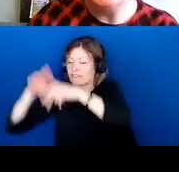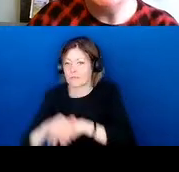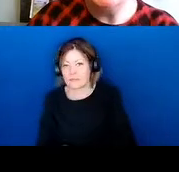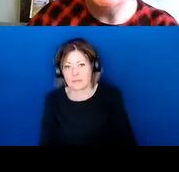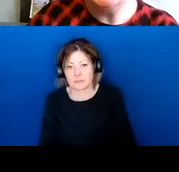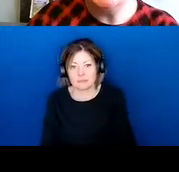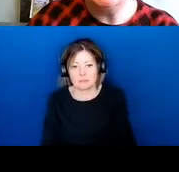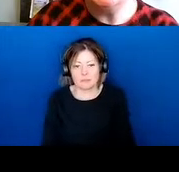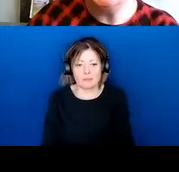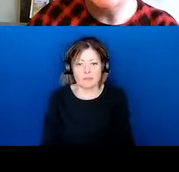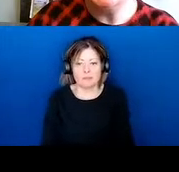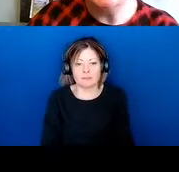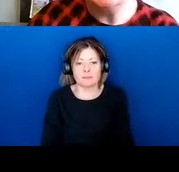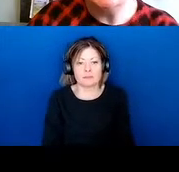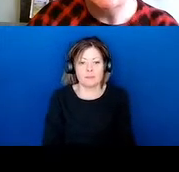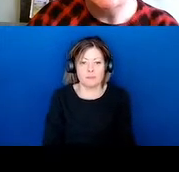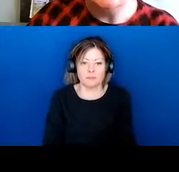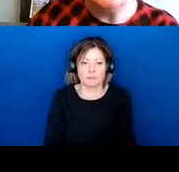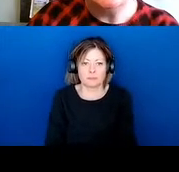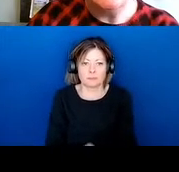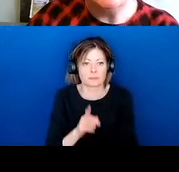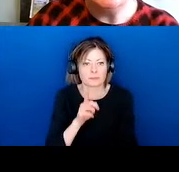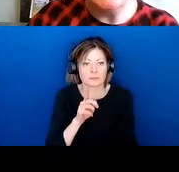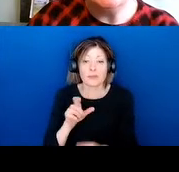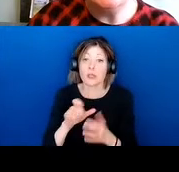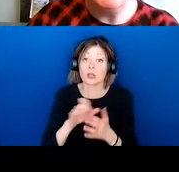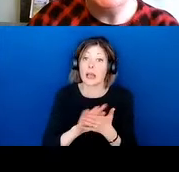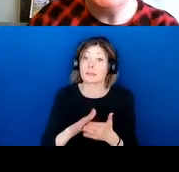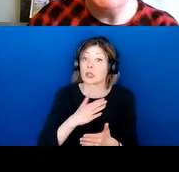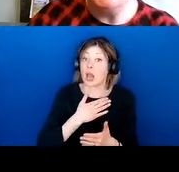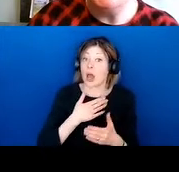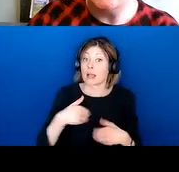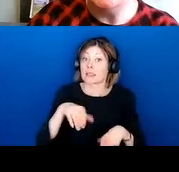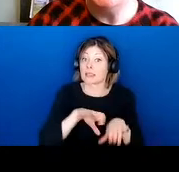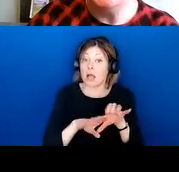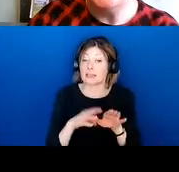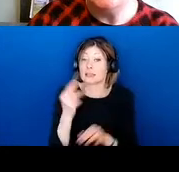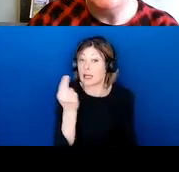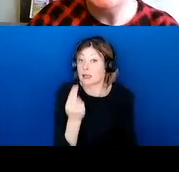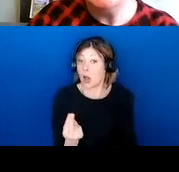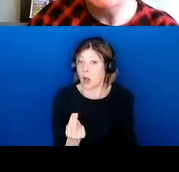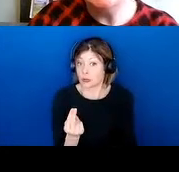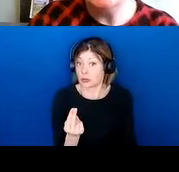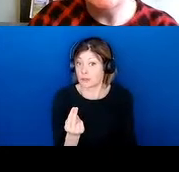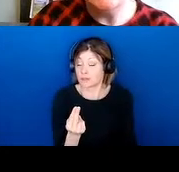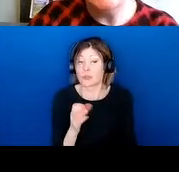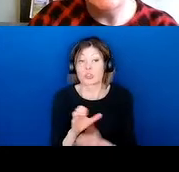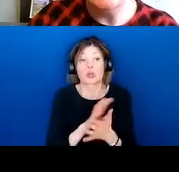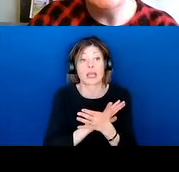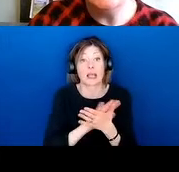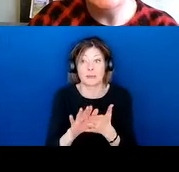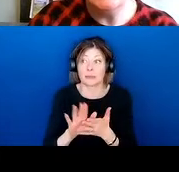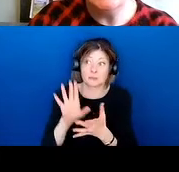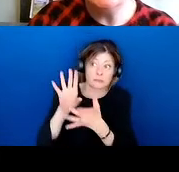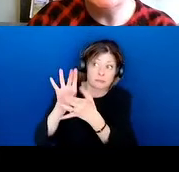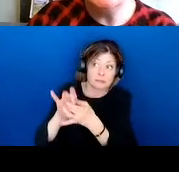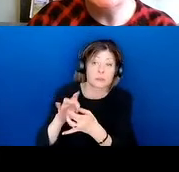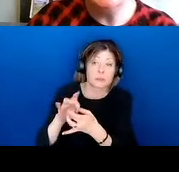Hamilton was interested in science as well as art, and he contacted Benjamin Franklin for details of the lightning